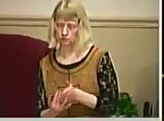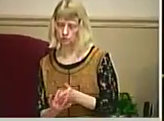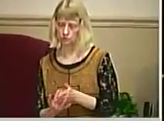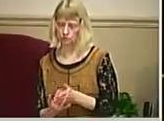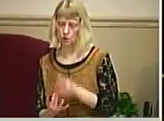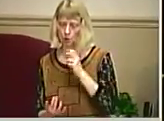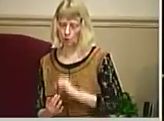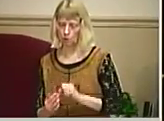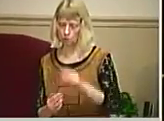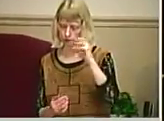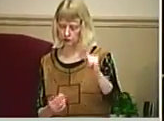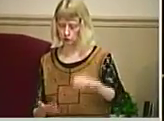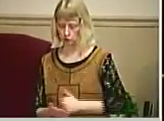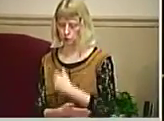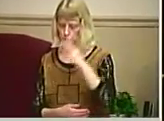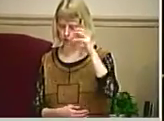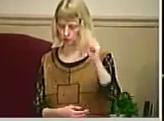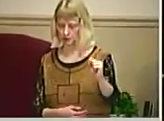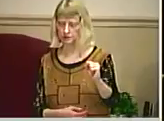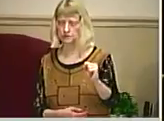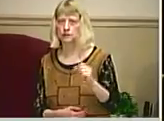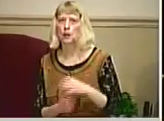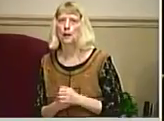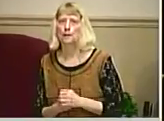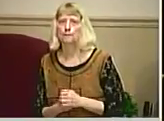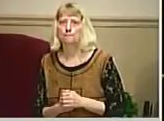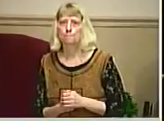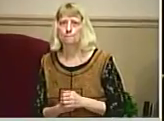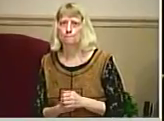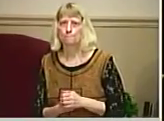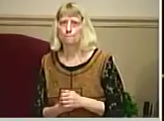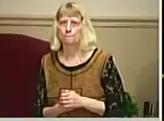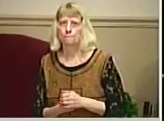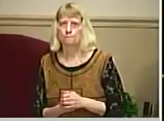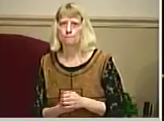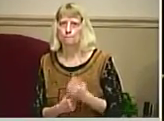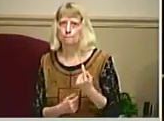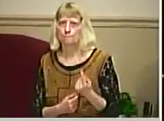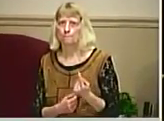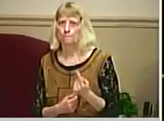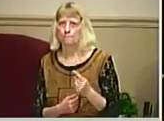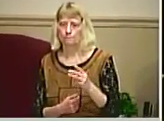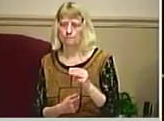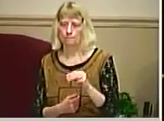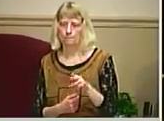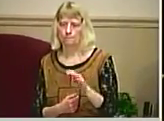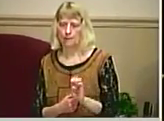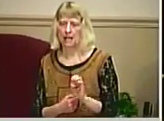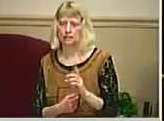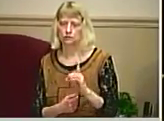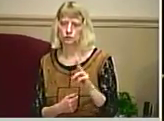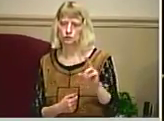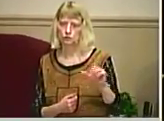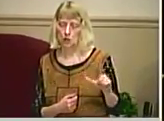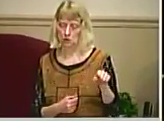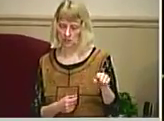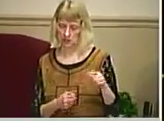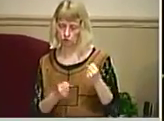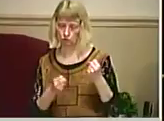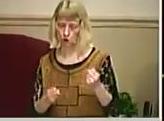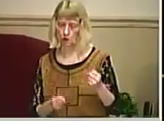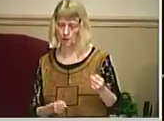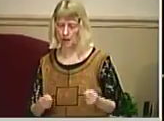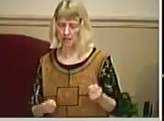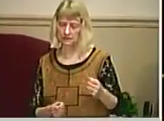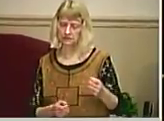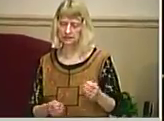President Obama and President Trump. One of our own, Mike Dahl, was even closer. He drove his bus